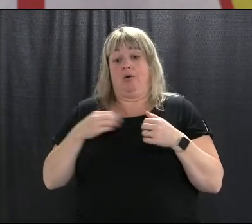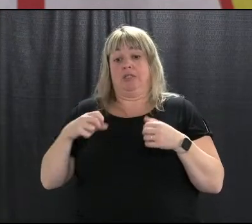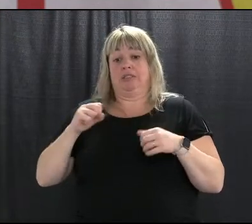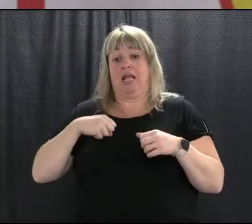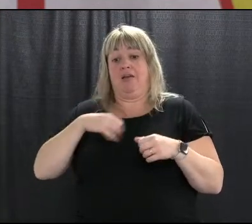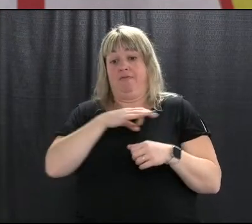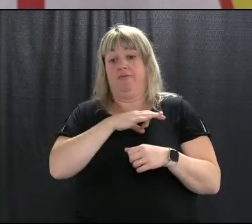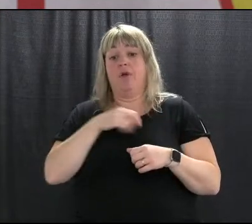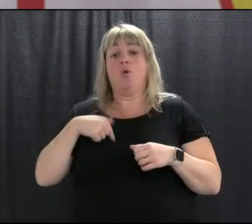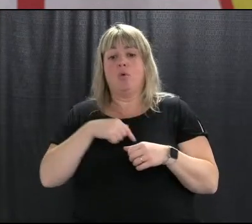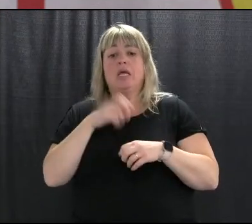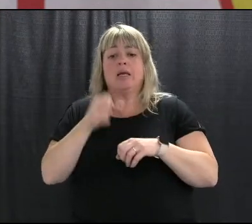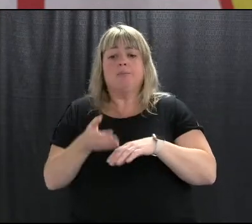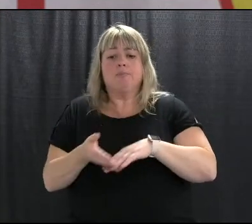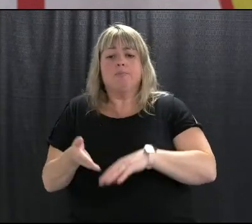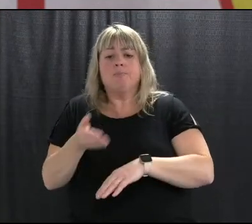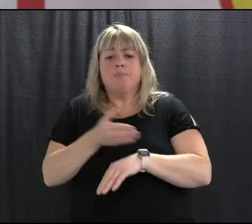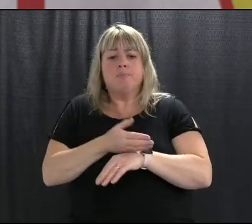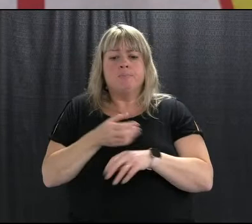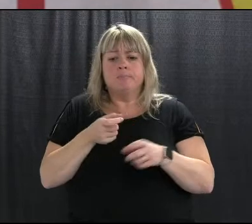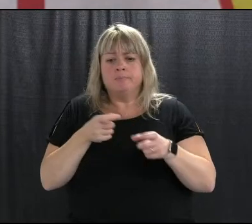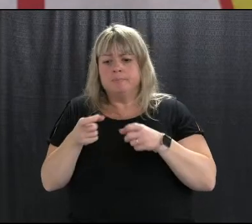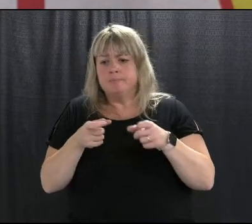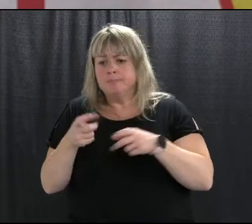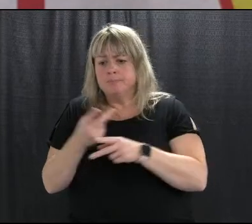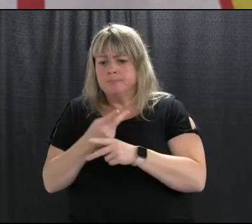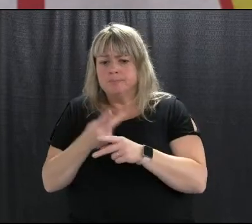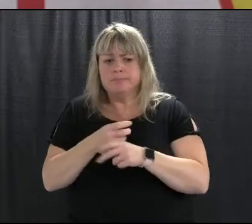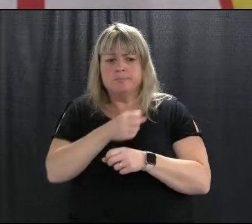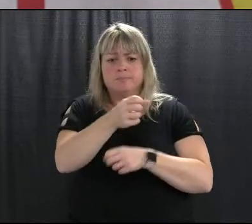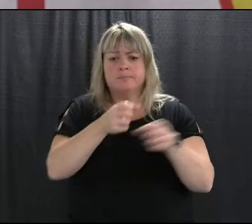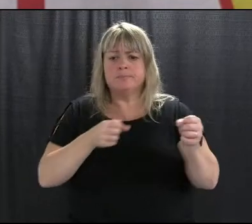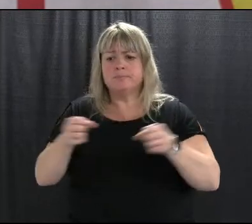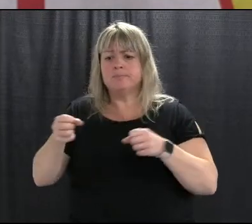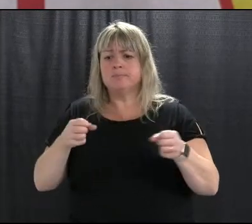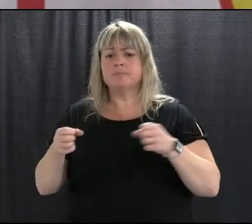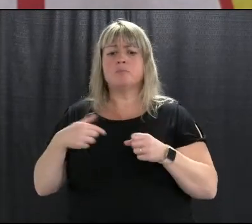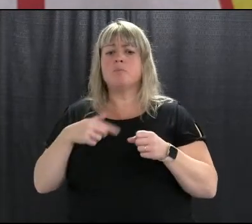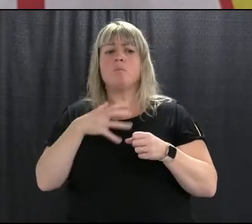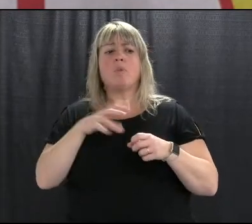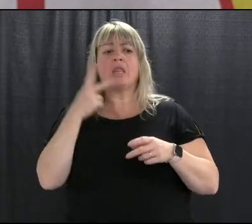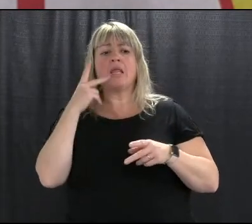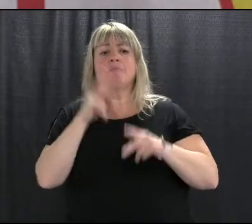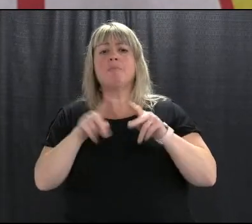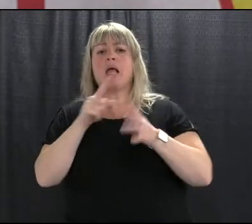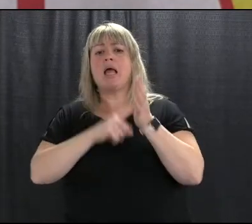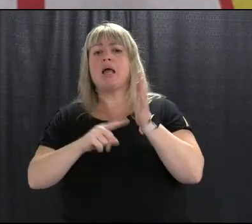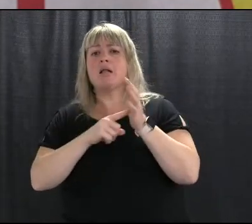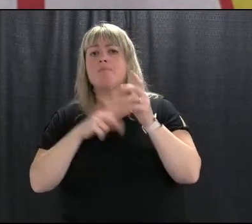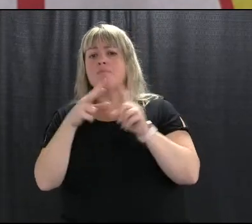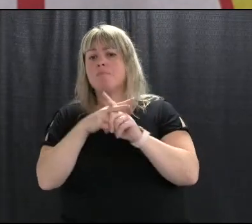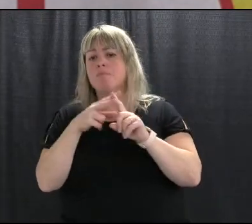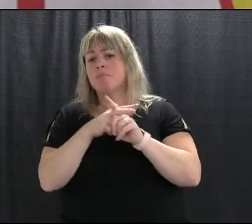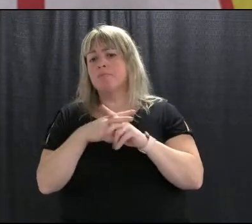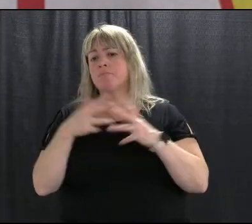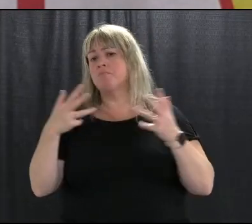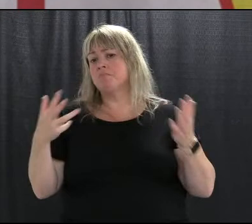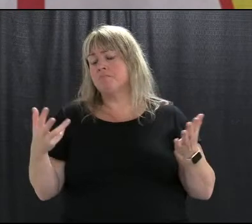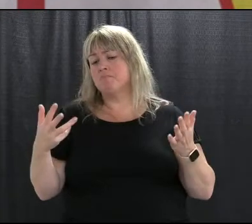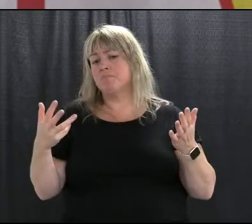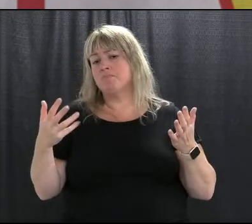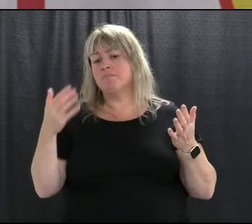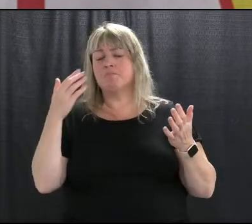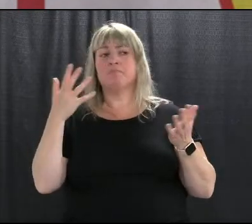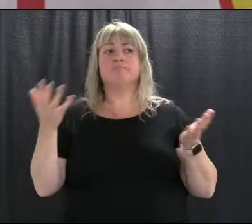have in the system by ensuring that we don't have cancellations, either due to the